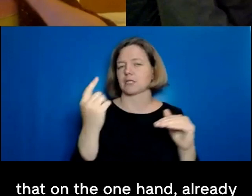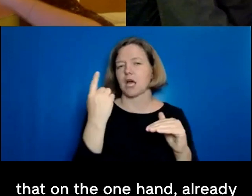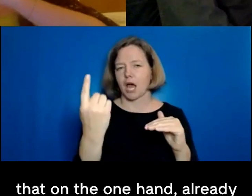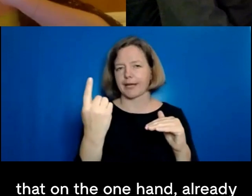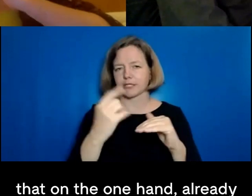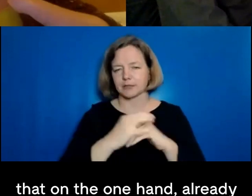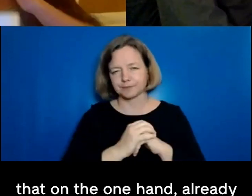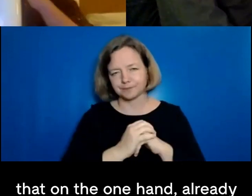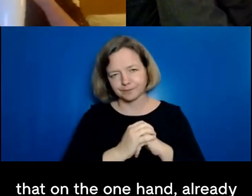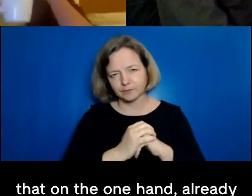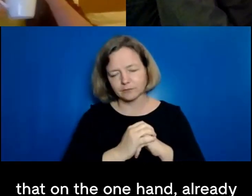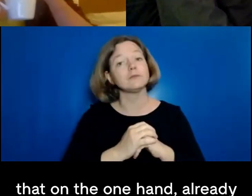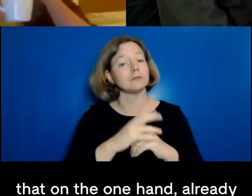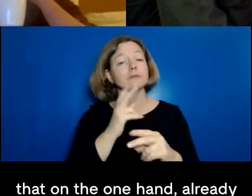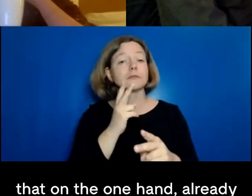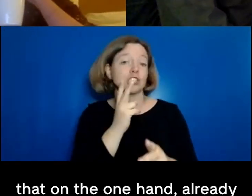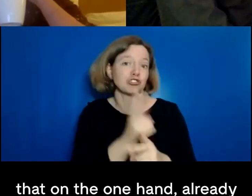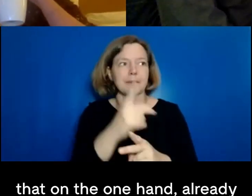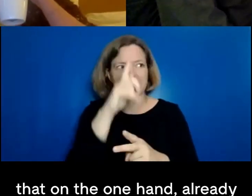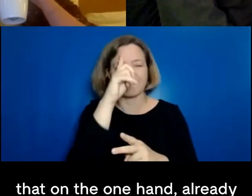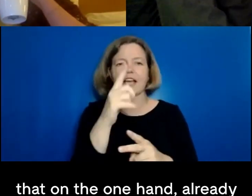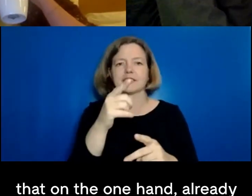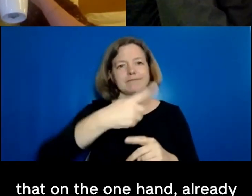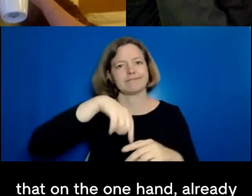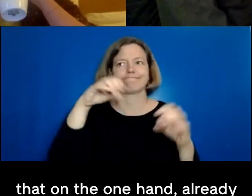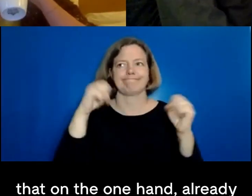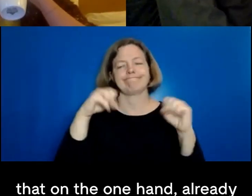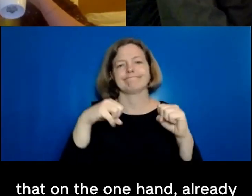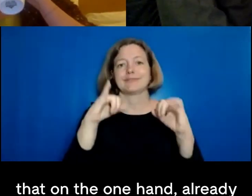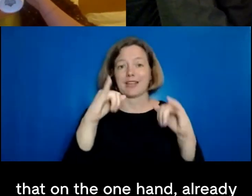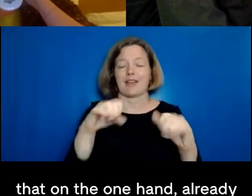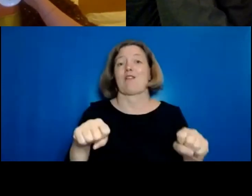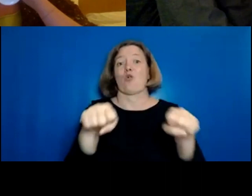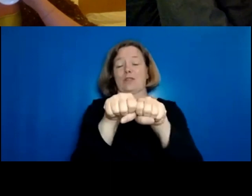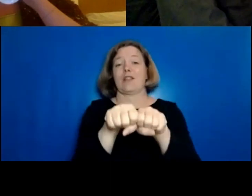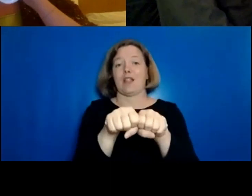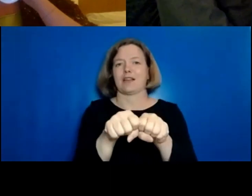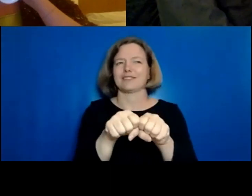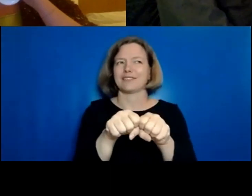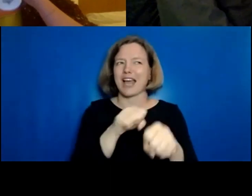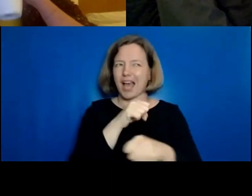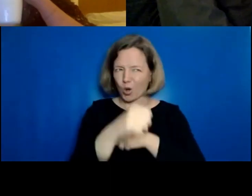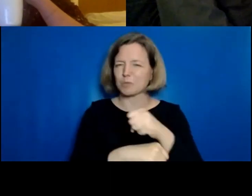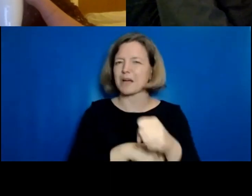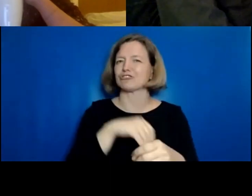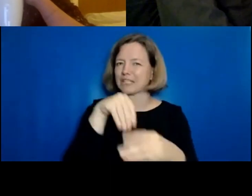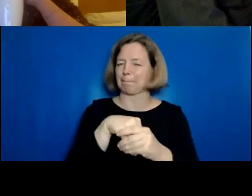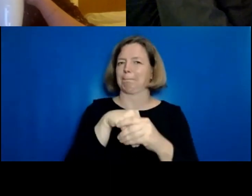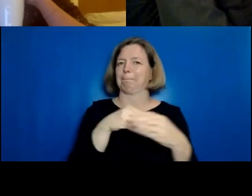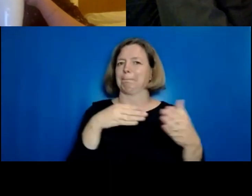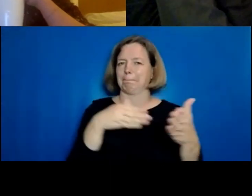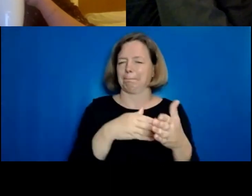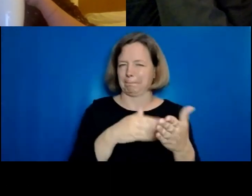one hand, already this digital format of the conference is creating barriers for